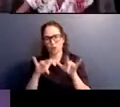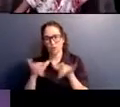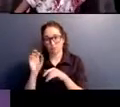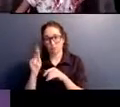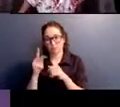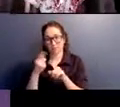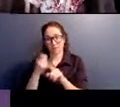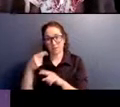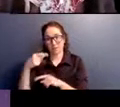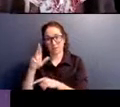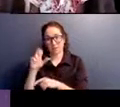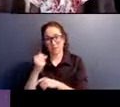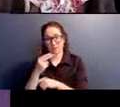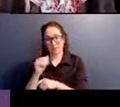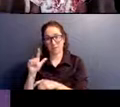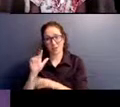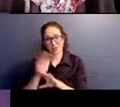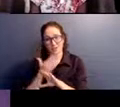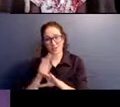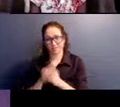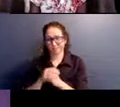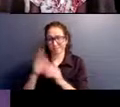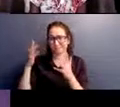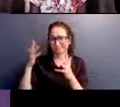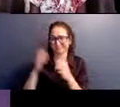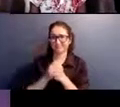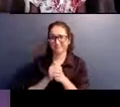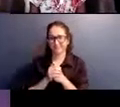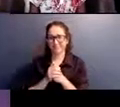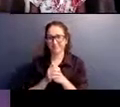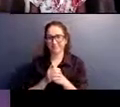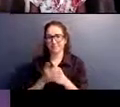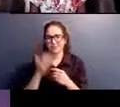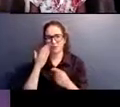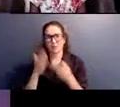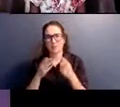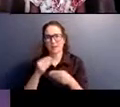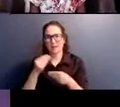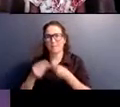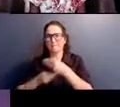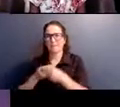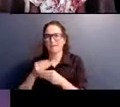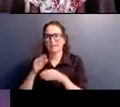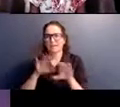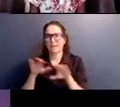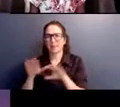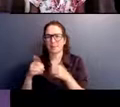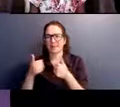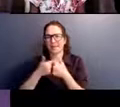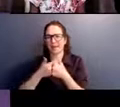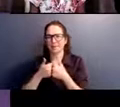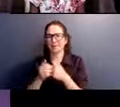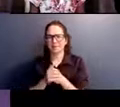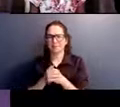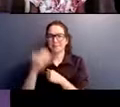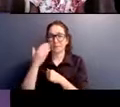the Preservation Hall Band. And maybe play this past the beat game. Teaching musicians might actually use a rhythm